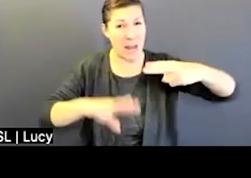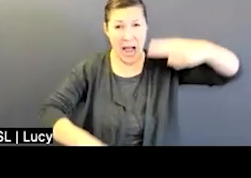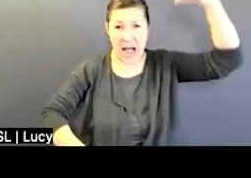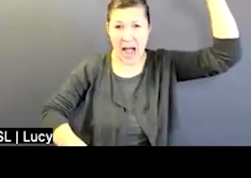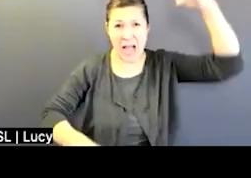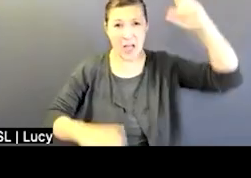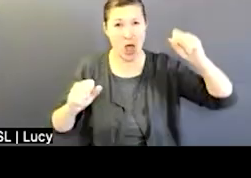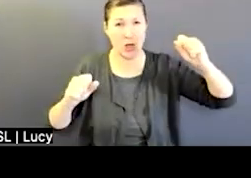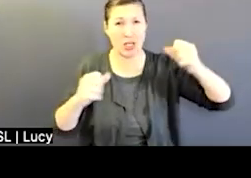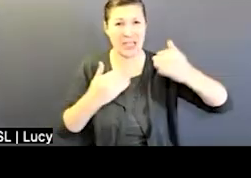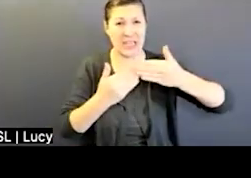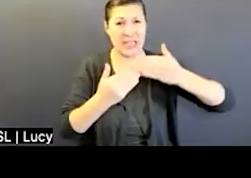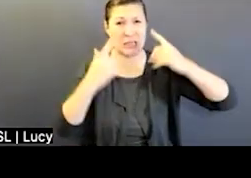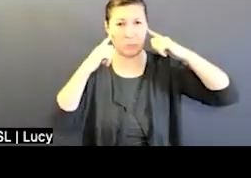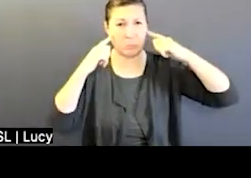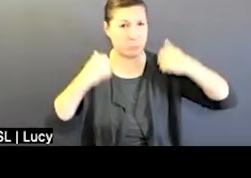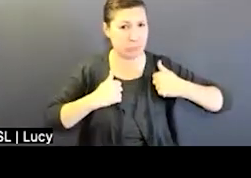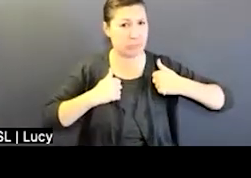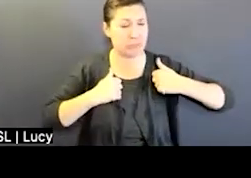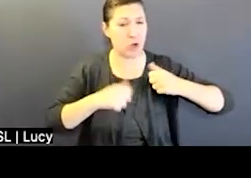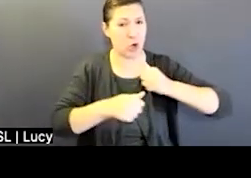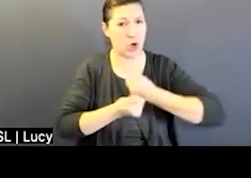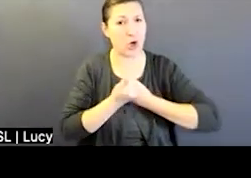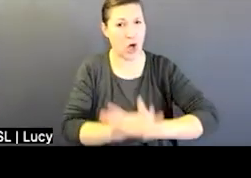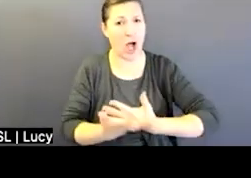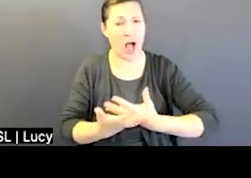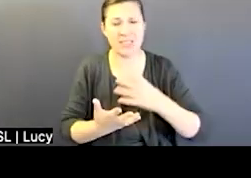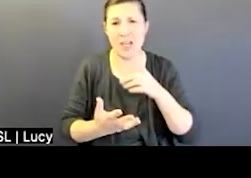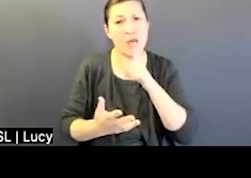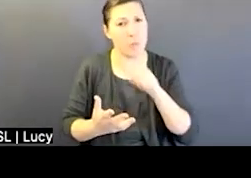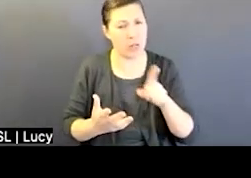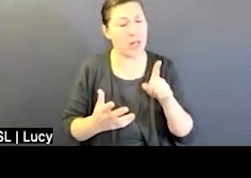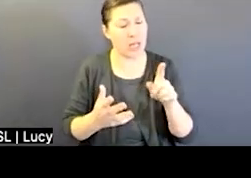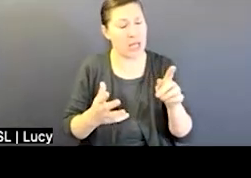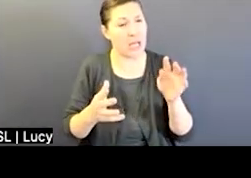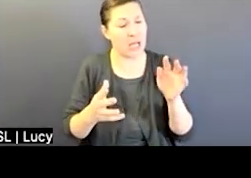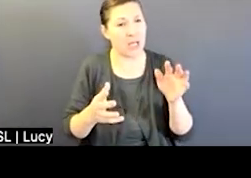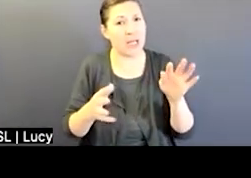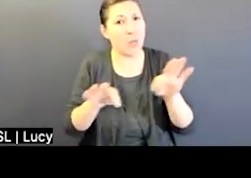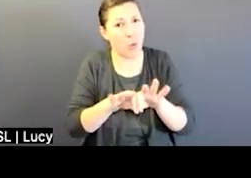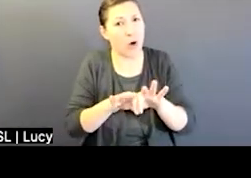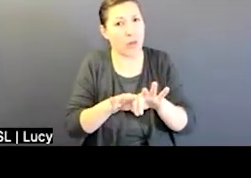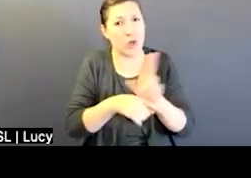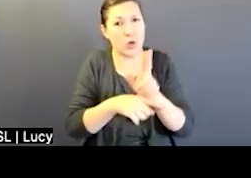temporary noise-induced hearing loss. The volume just has gone up for everything.